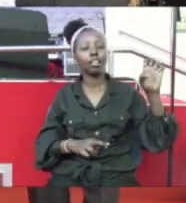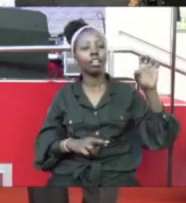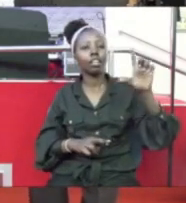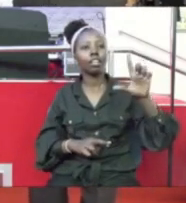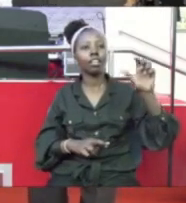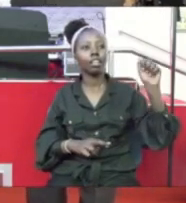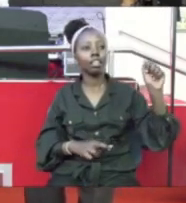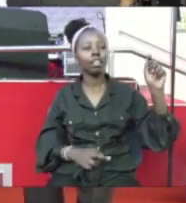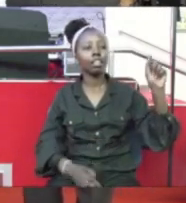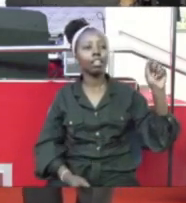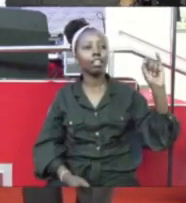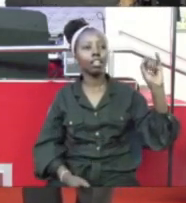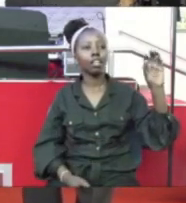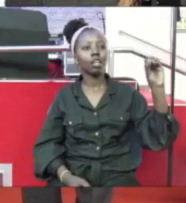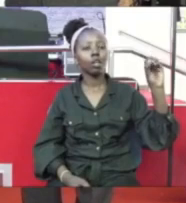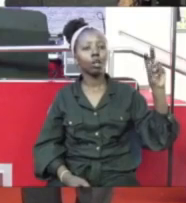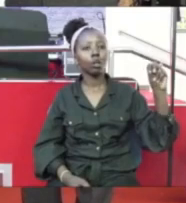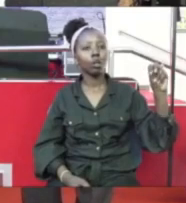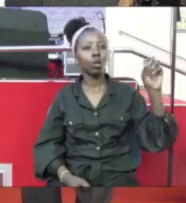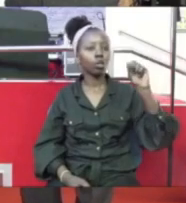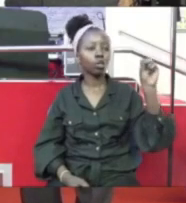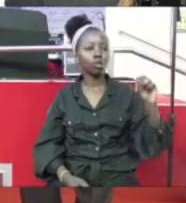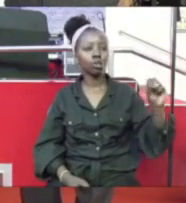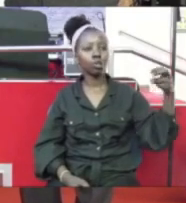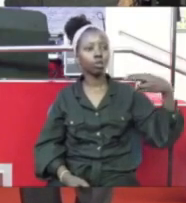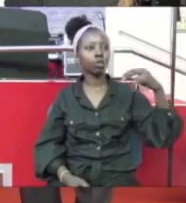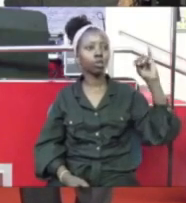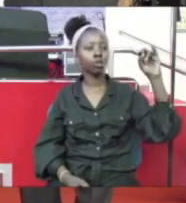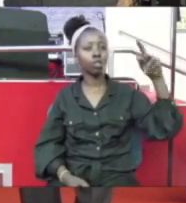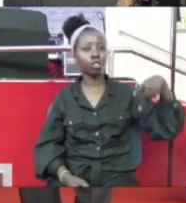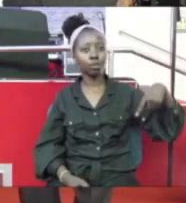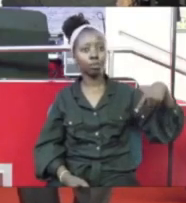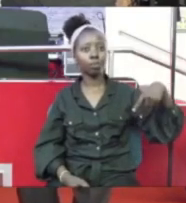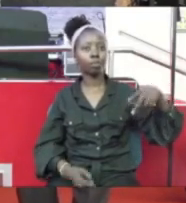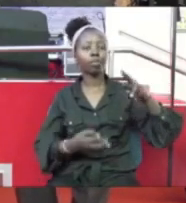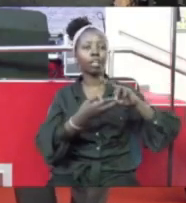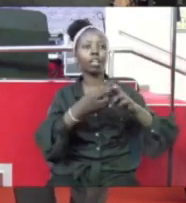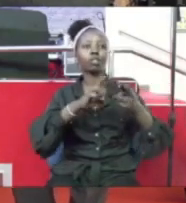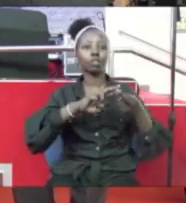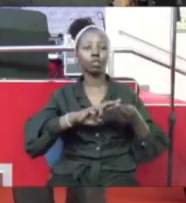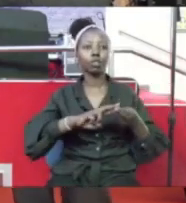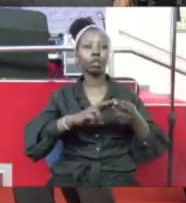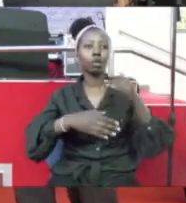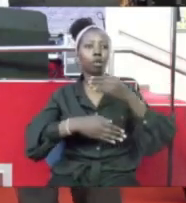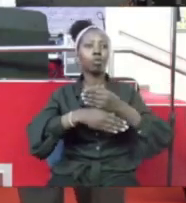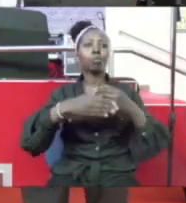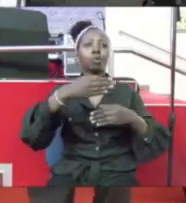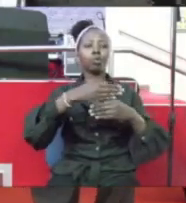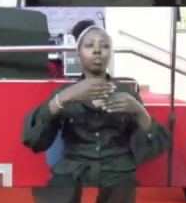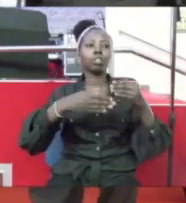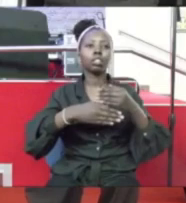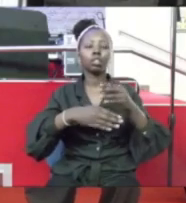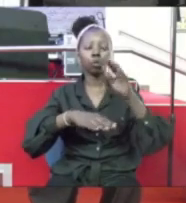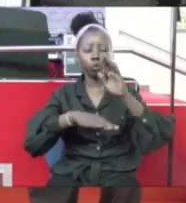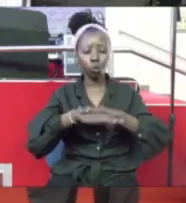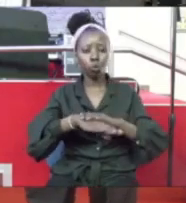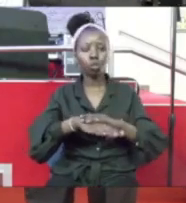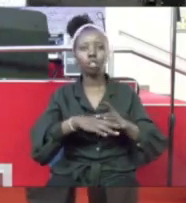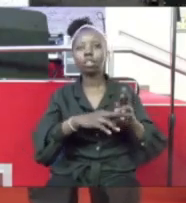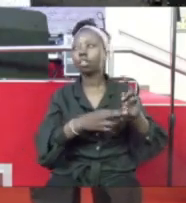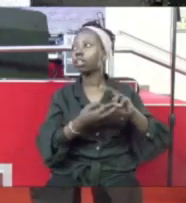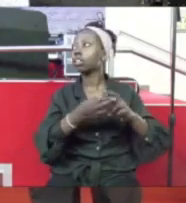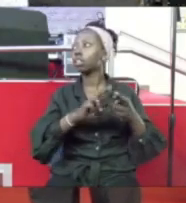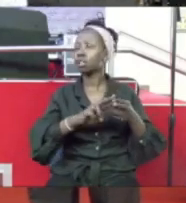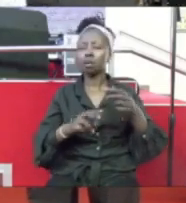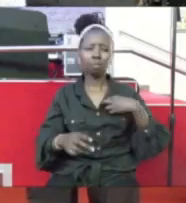mahusiano ambayo ni mazuri. Building covenant or meaningful relationship. Kutengeneza maagano ama mahusiano ambayo ni mazuri. And I remember there is